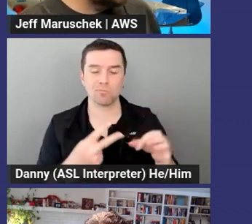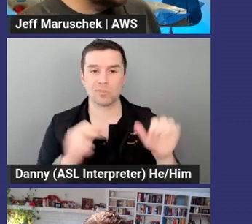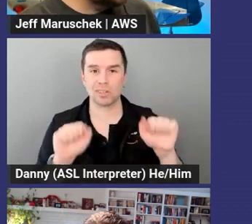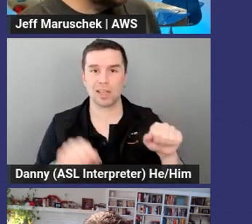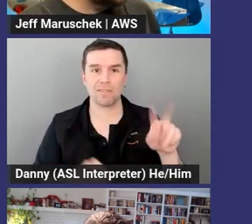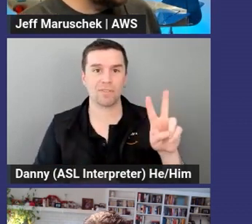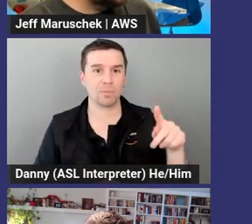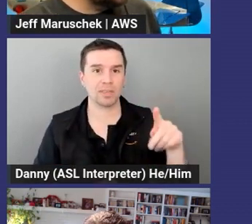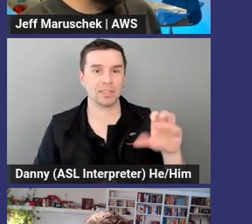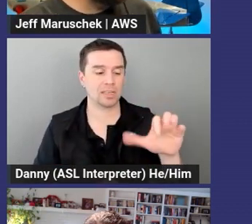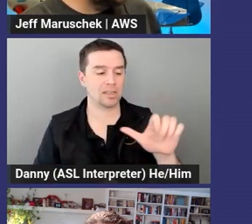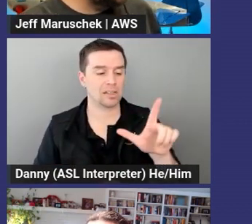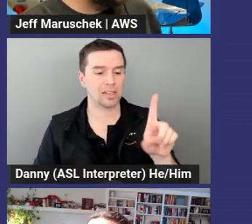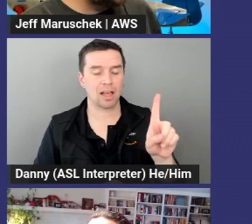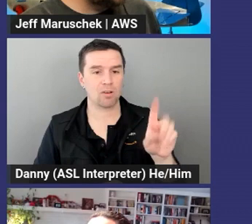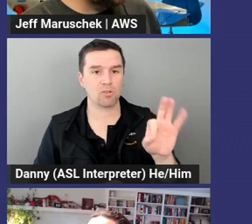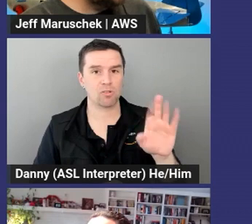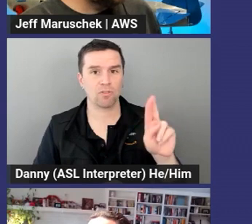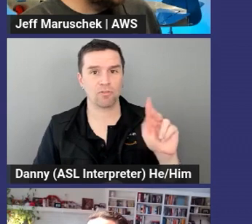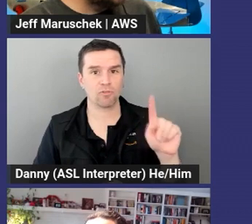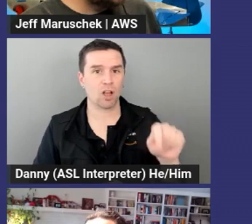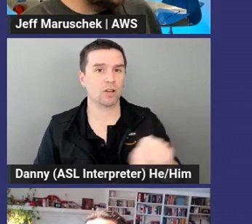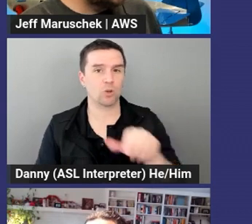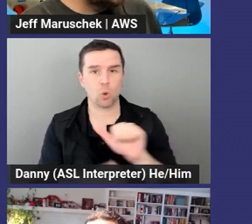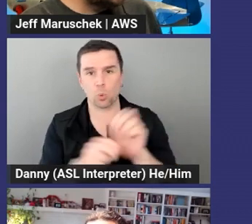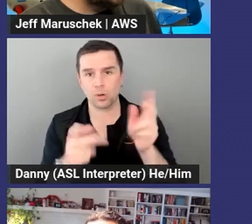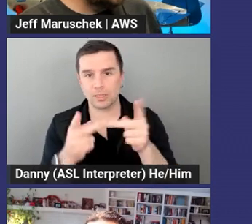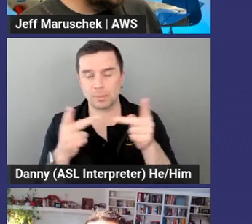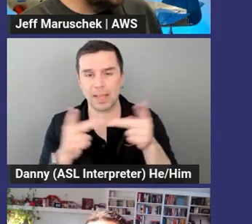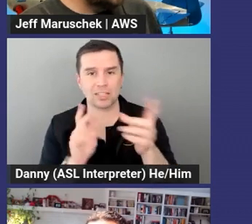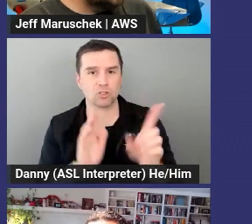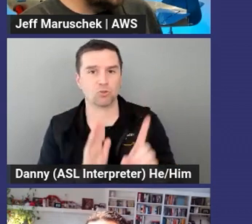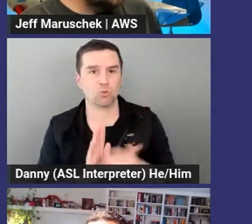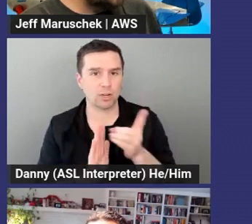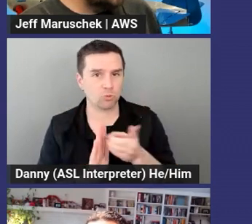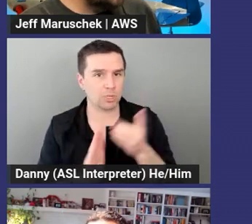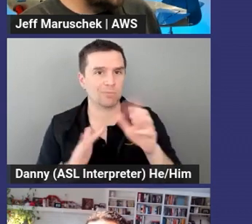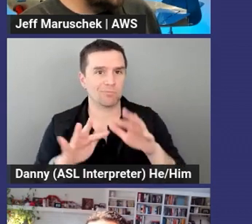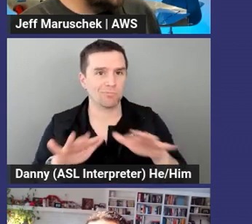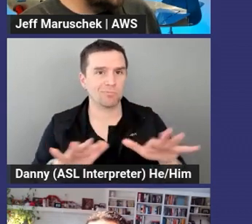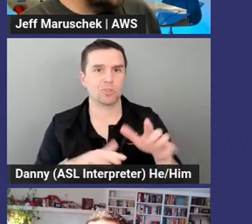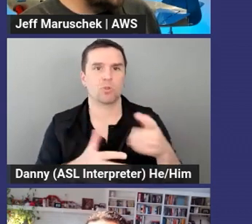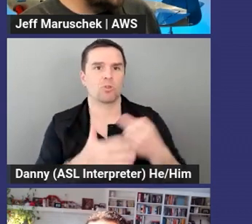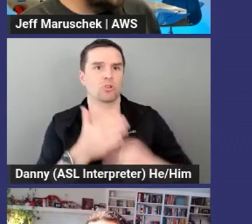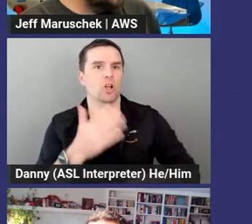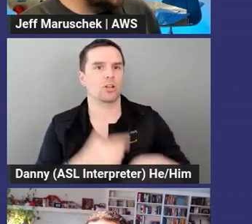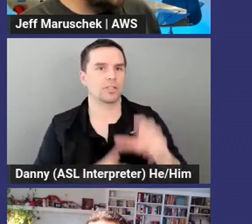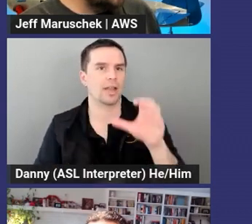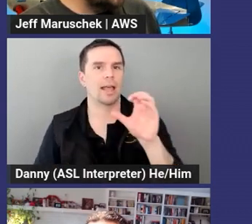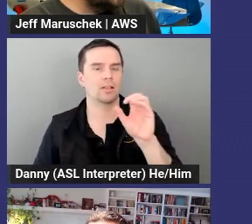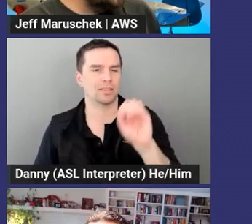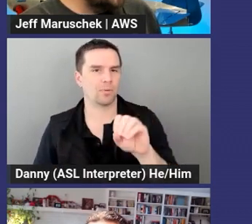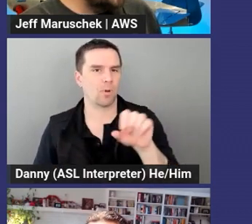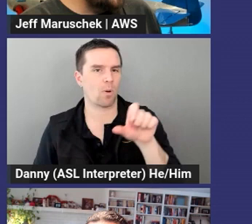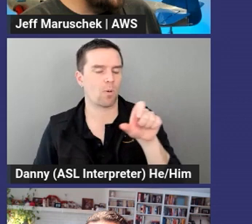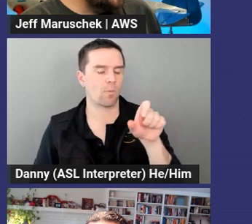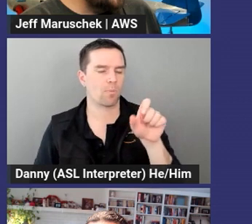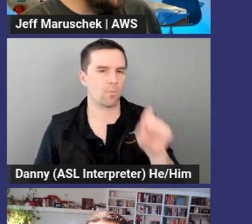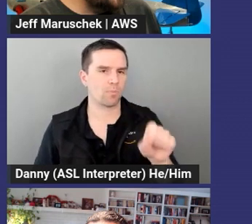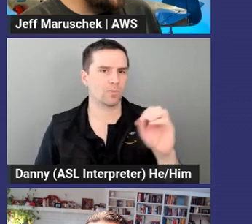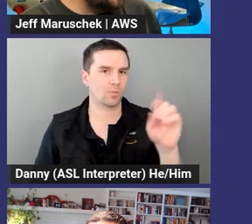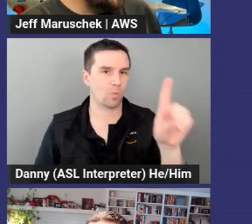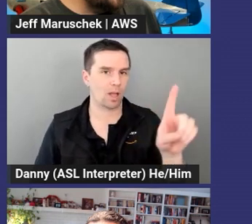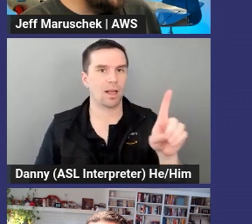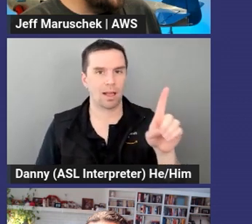Workspace directory. So these are charged at the rate of $0.01 per monitored resource per hour. And the monitored city